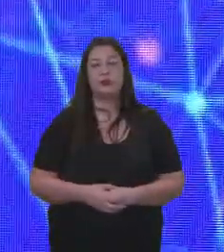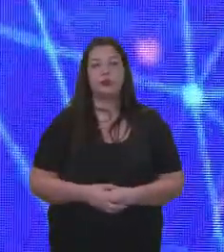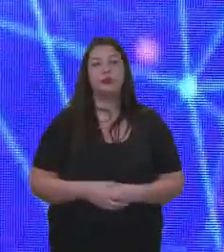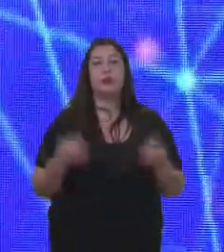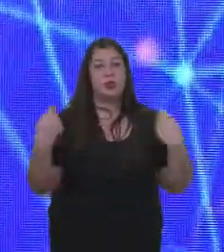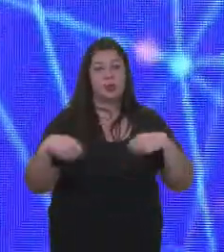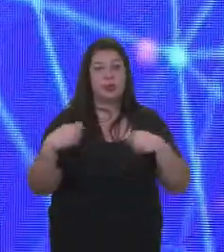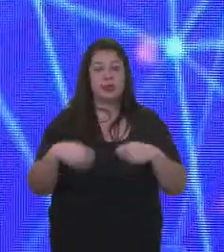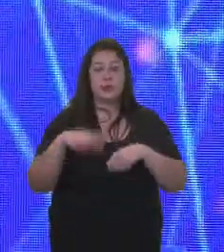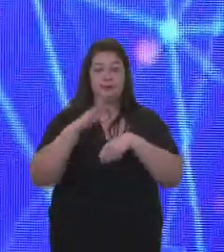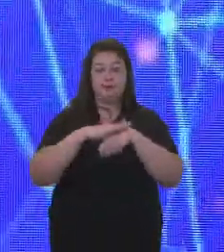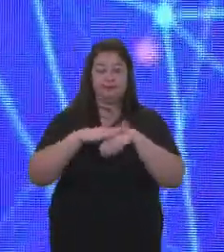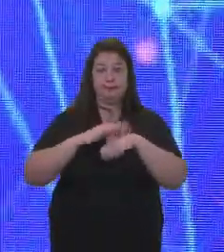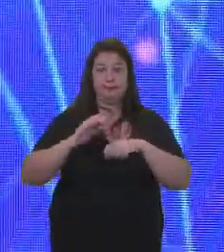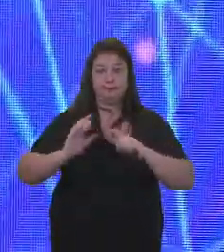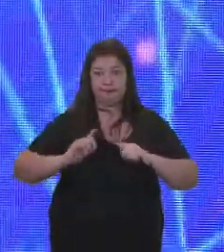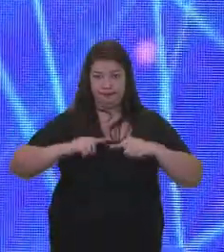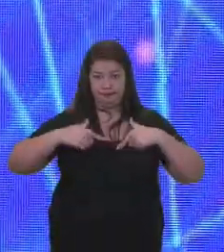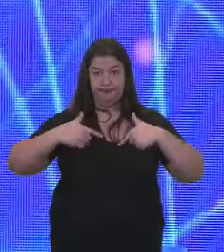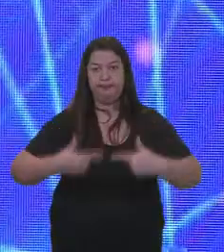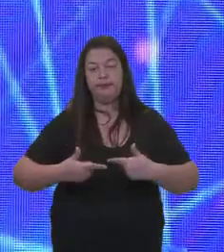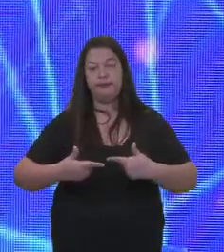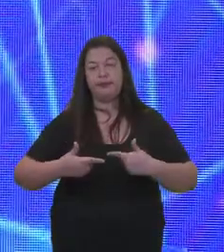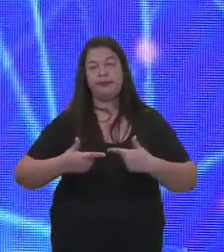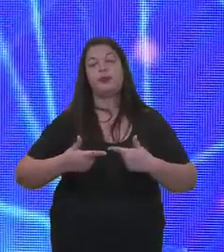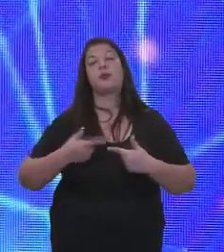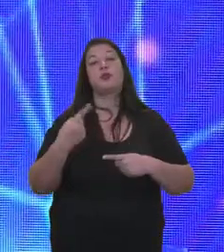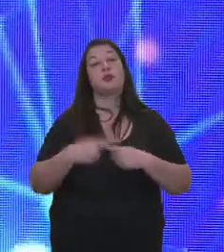transformation. It must start from you, from us.